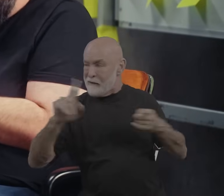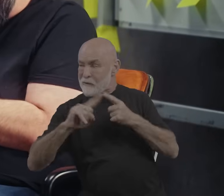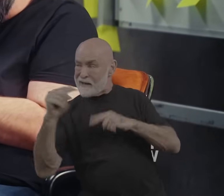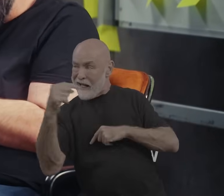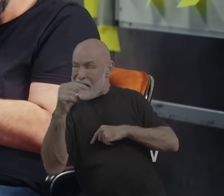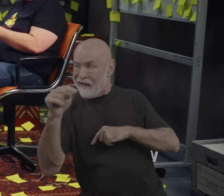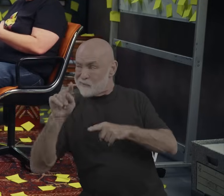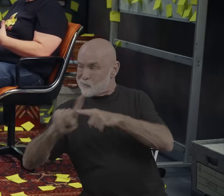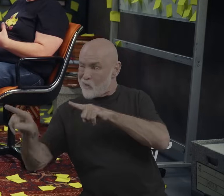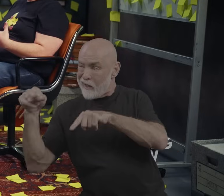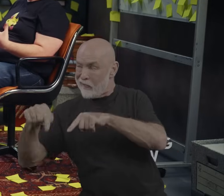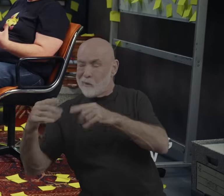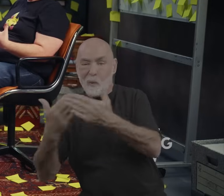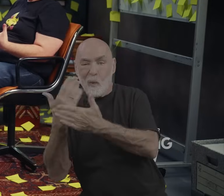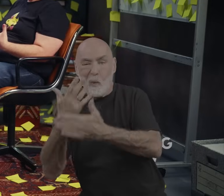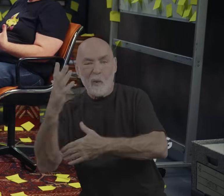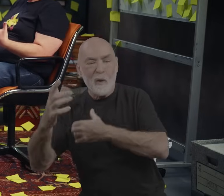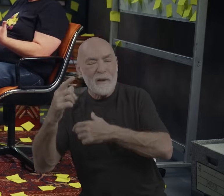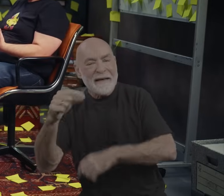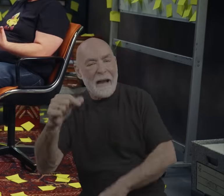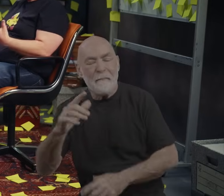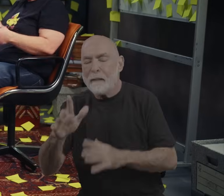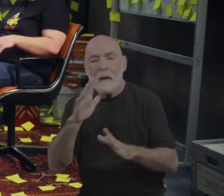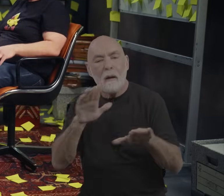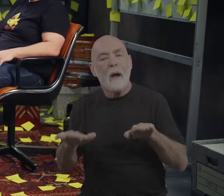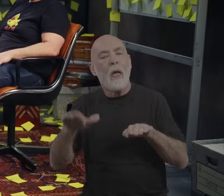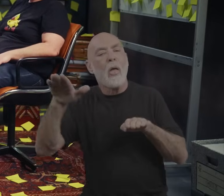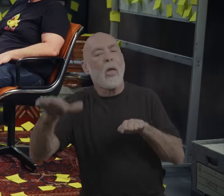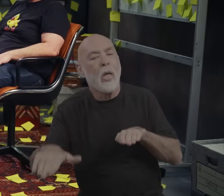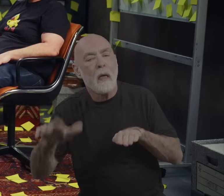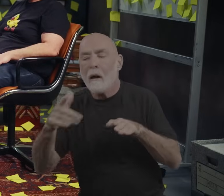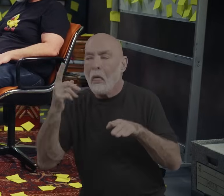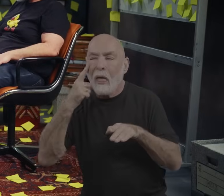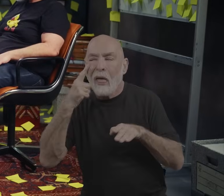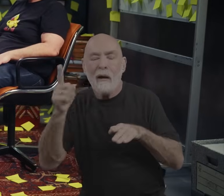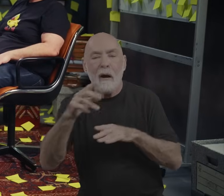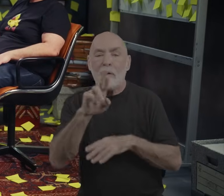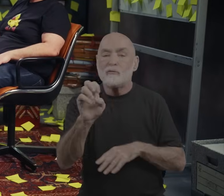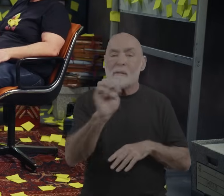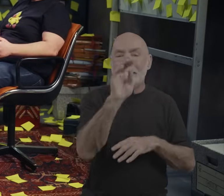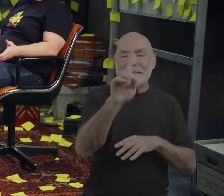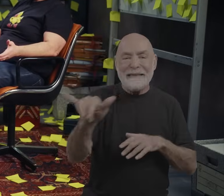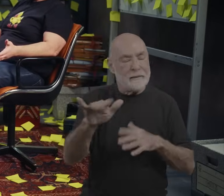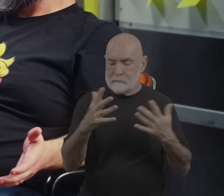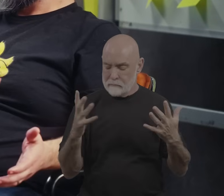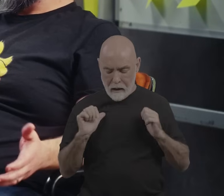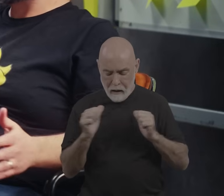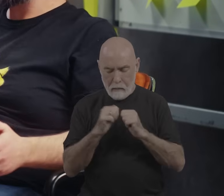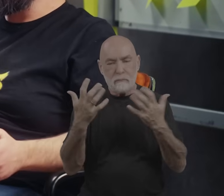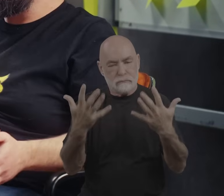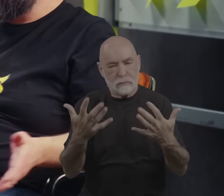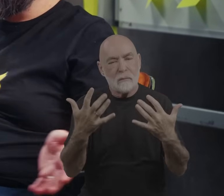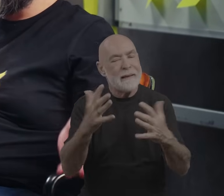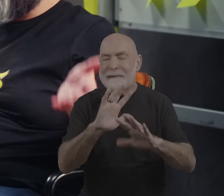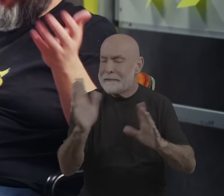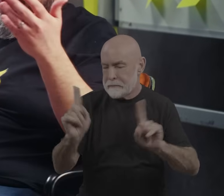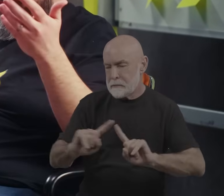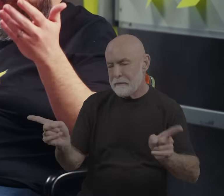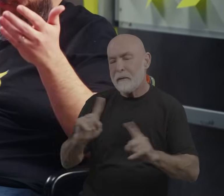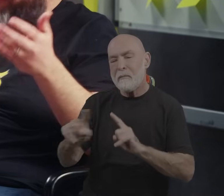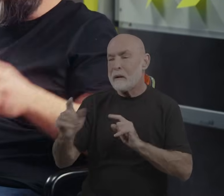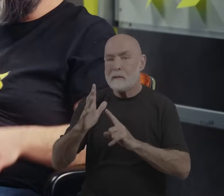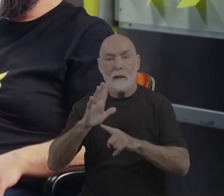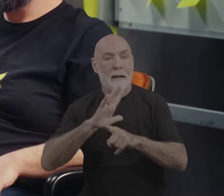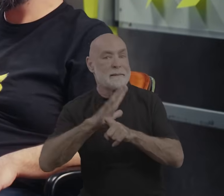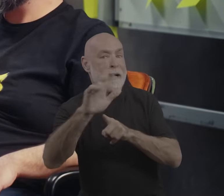to try this game out, we wanted to give that kind of step in. So even though it's not really what Remedy is today, I do hope that a